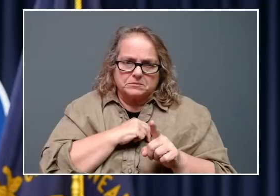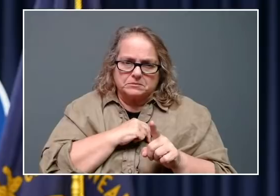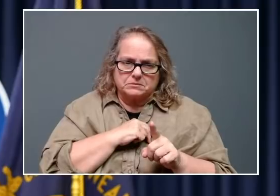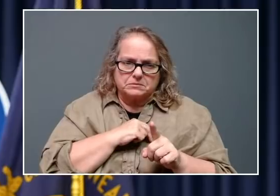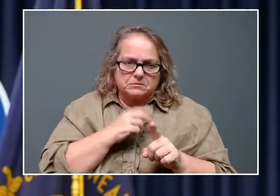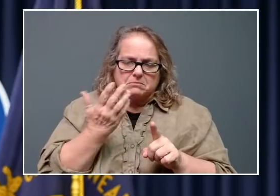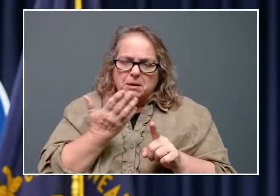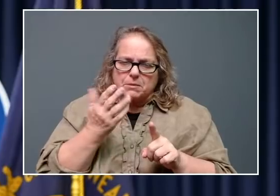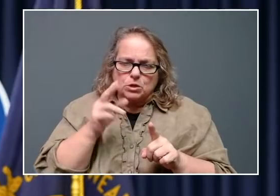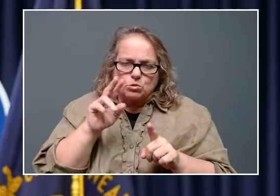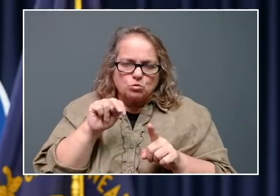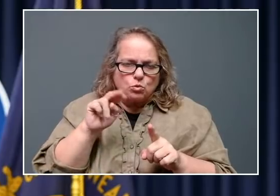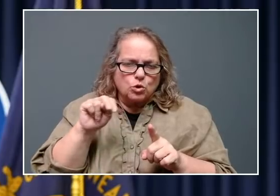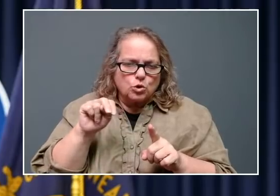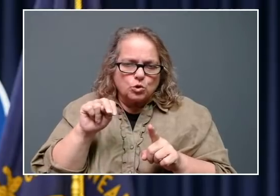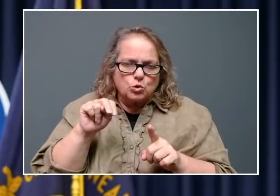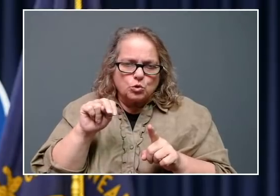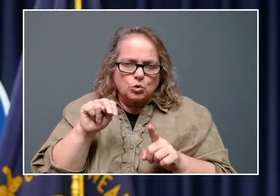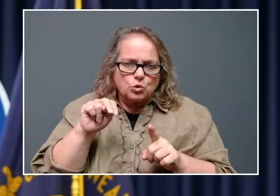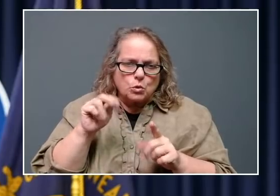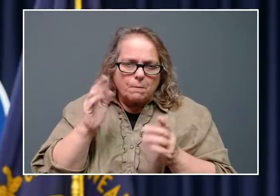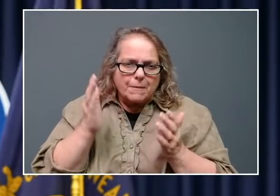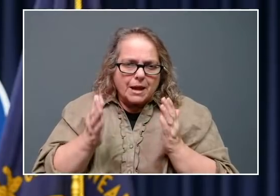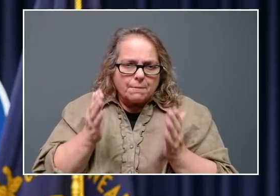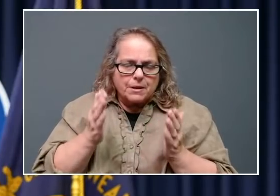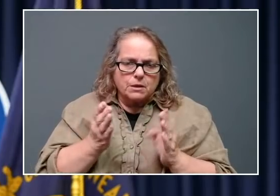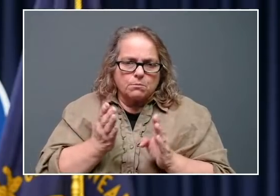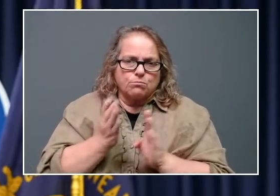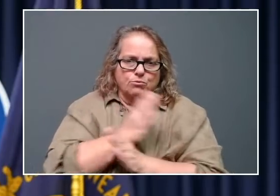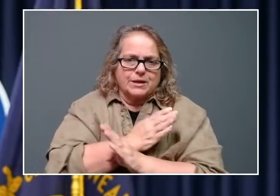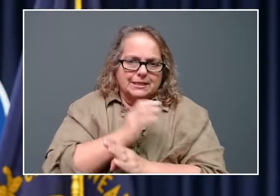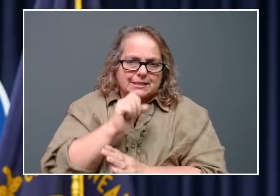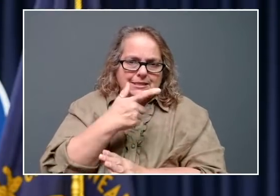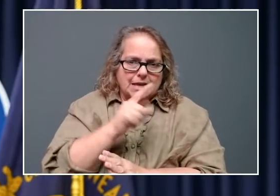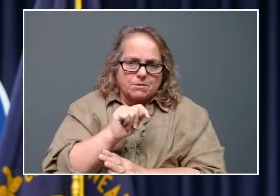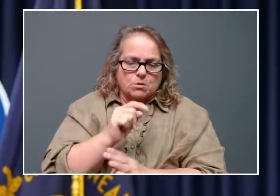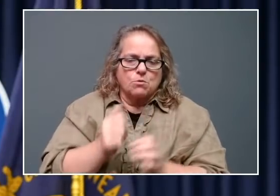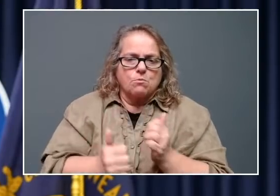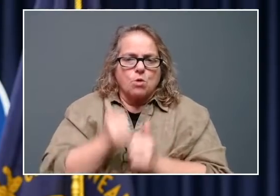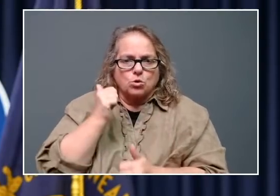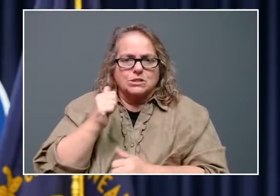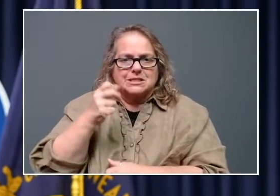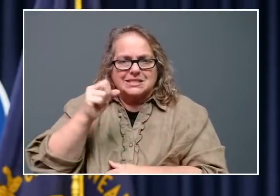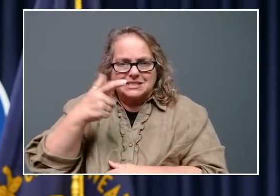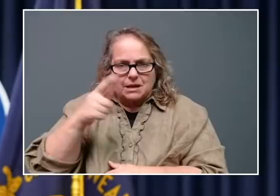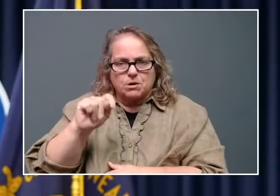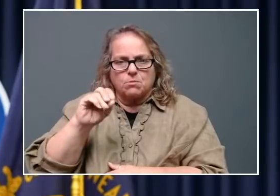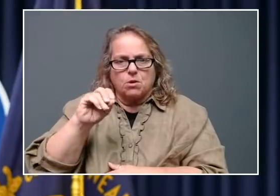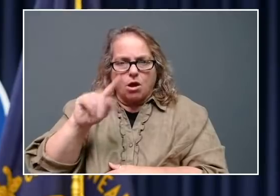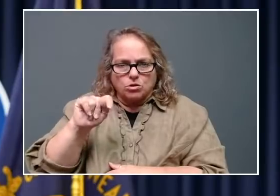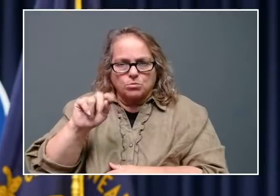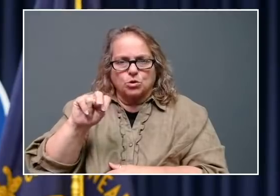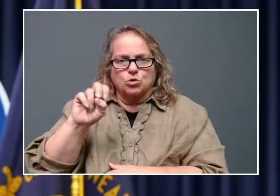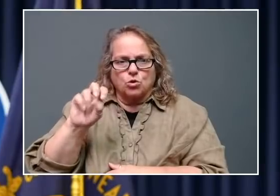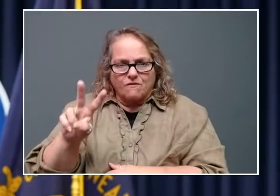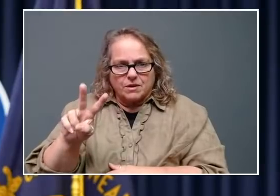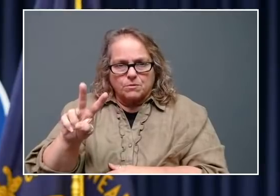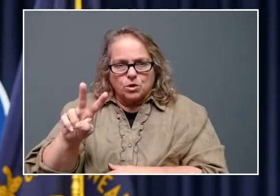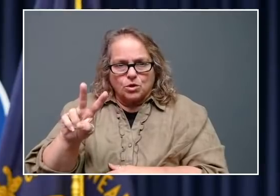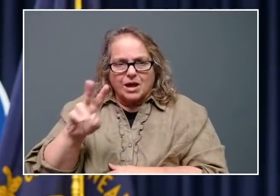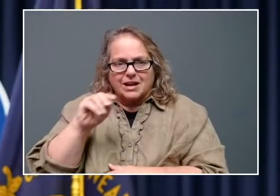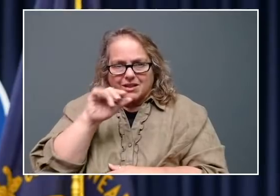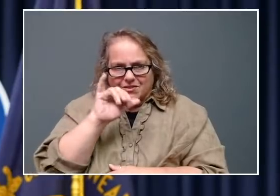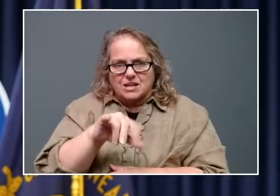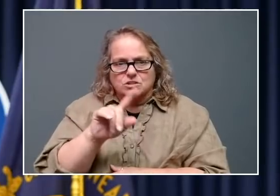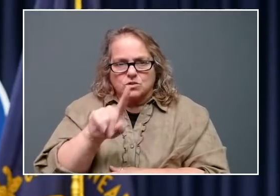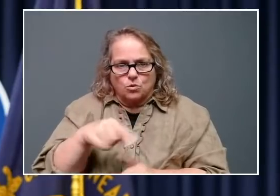22 or so that would be pre-September, but most all of these are September, October, November, and that's really when we